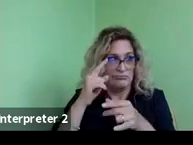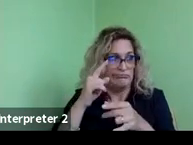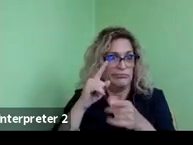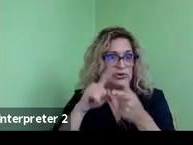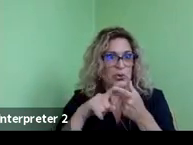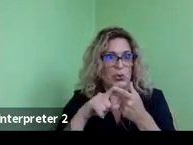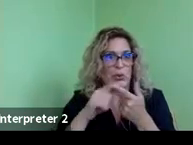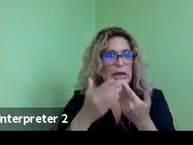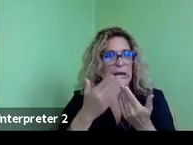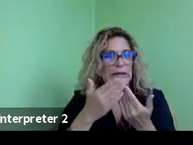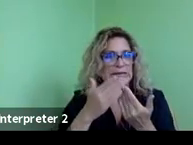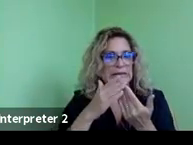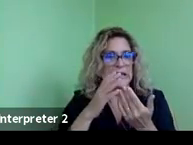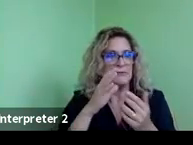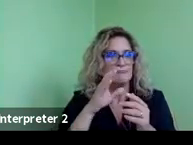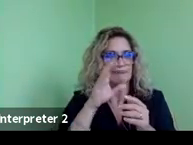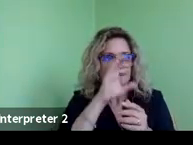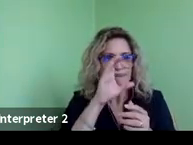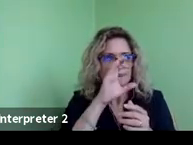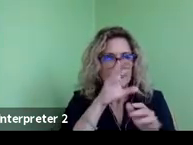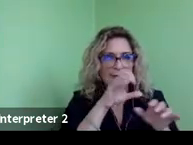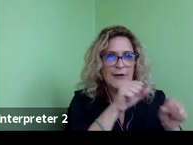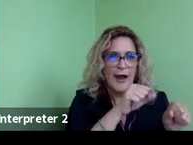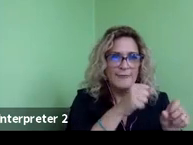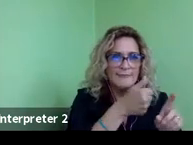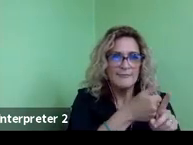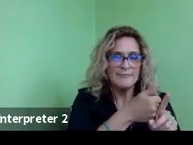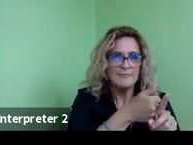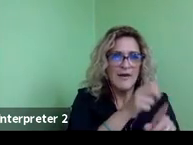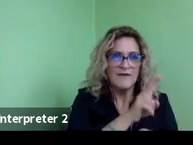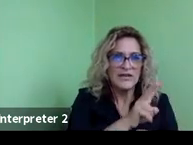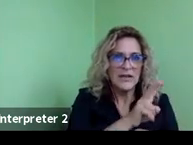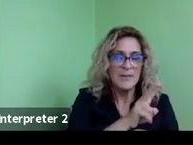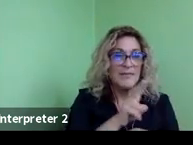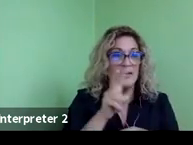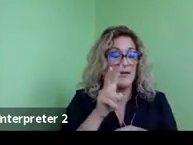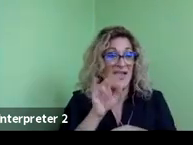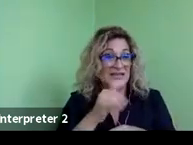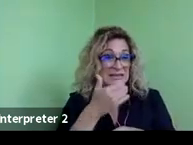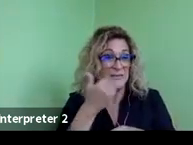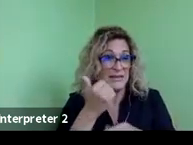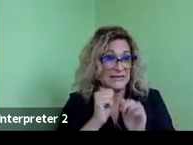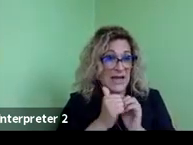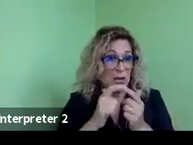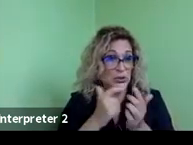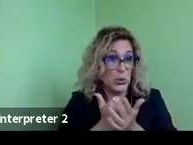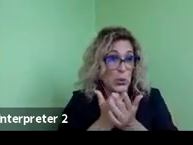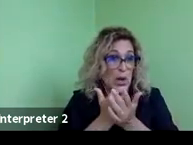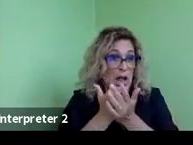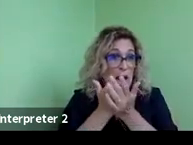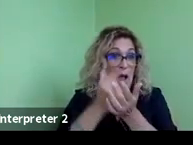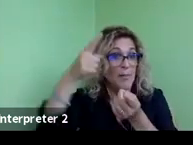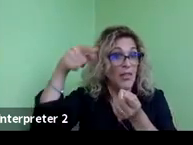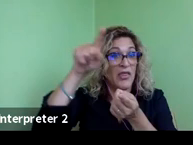build up strong protections for victims. I think that's one of the best ways to help them navigate that.